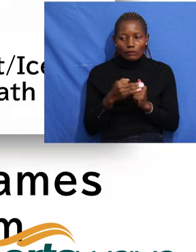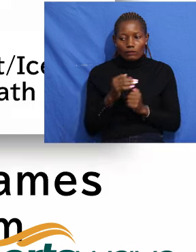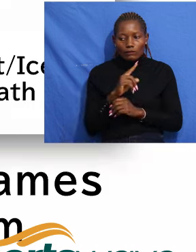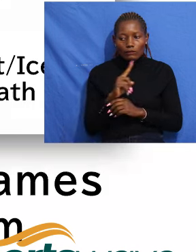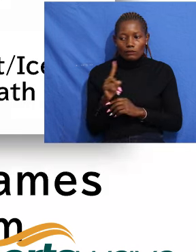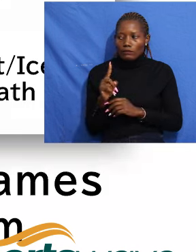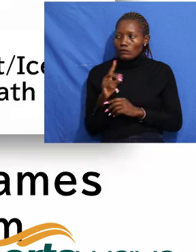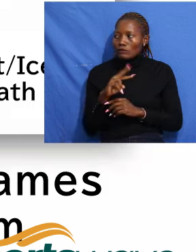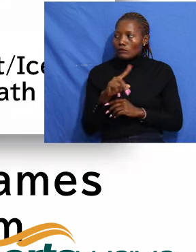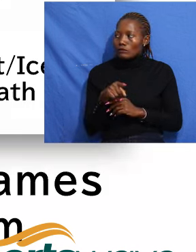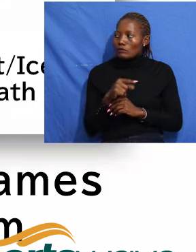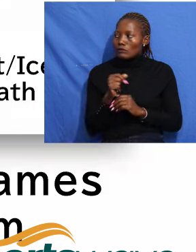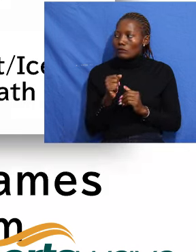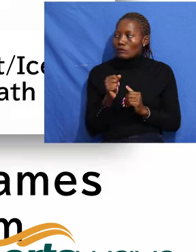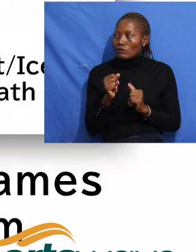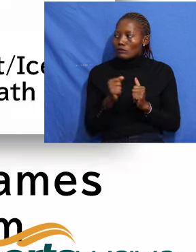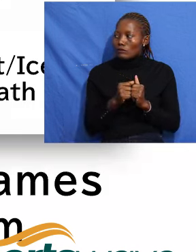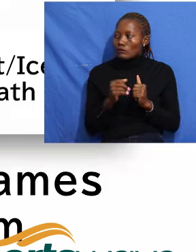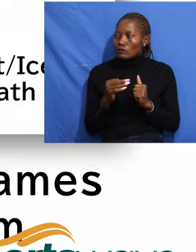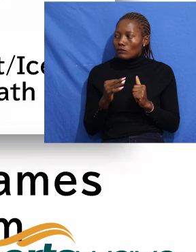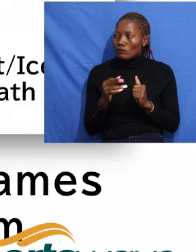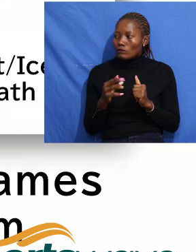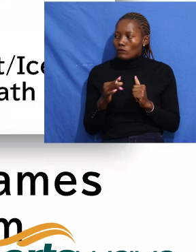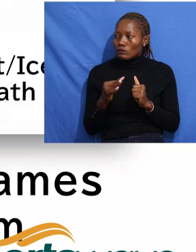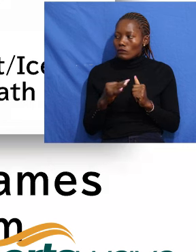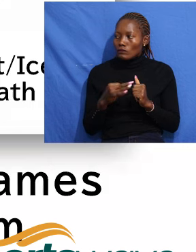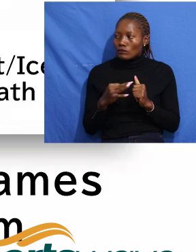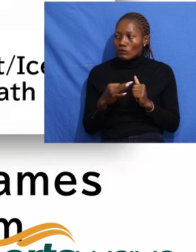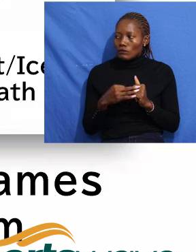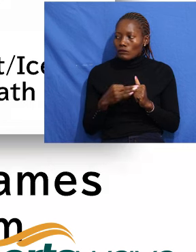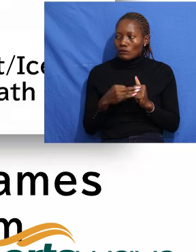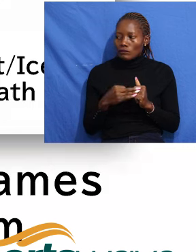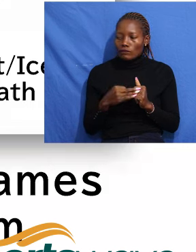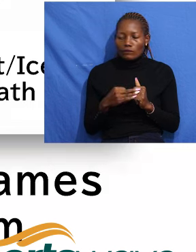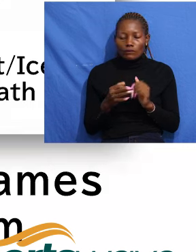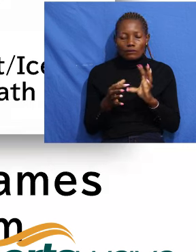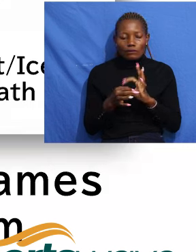2008 Olympic Games French national team.